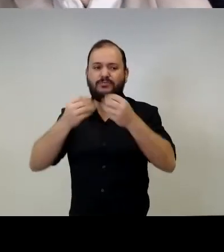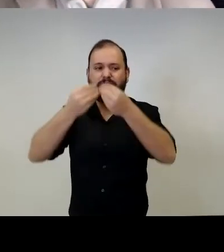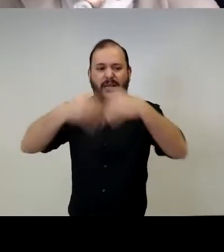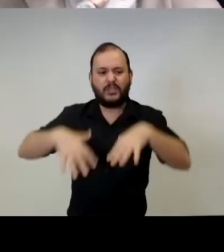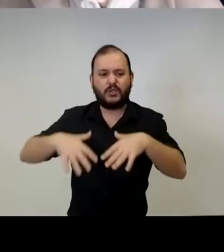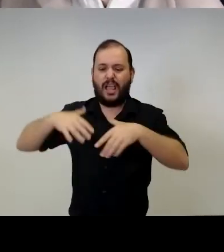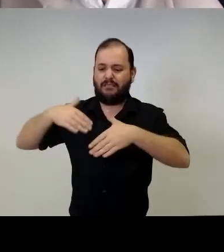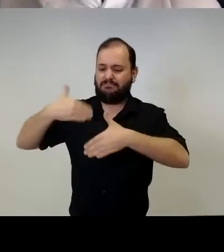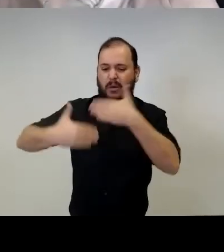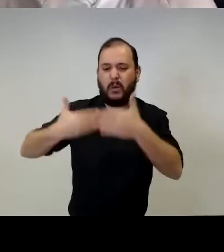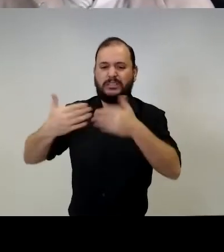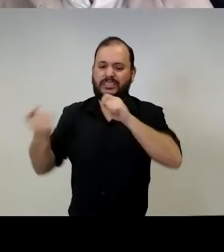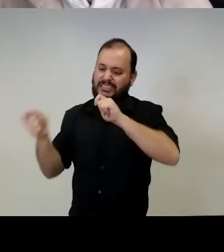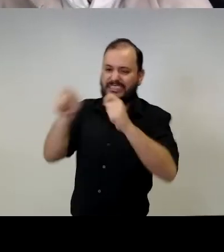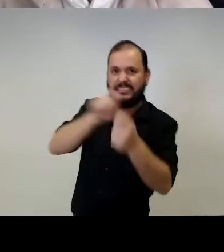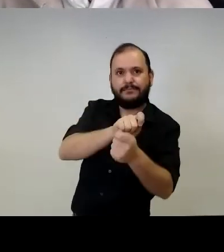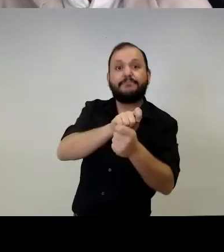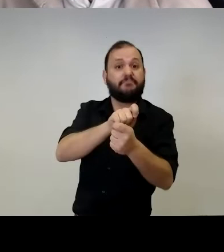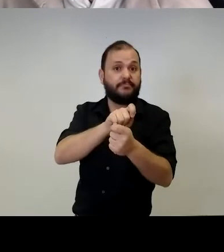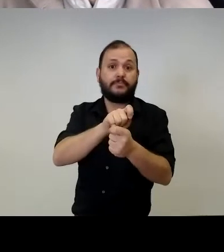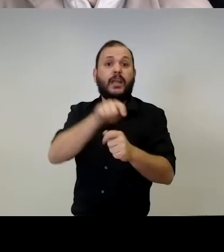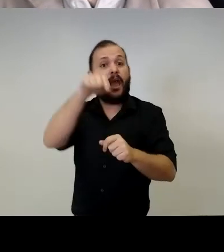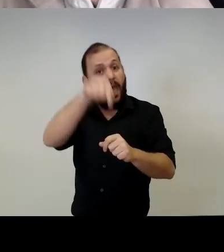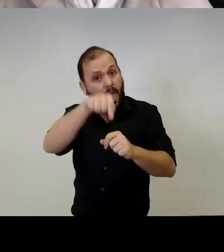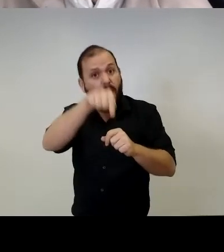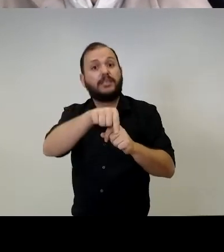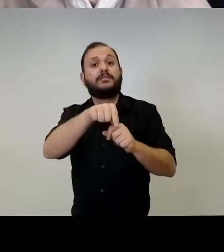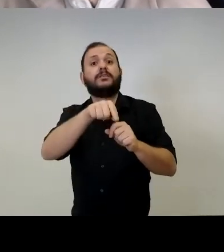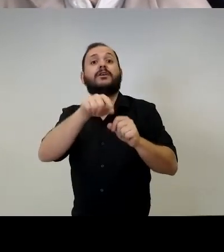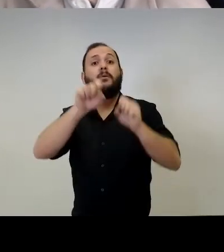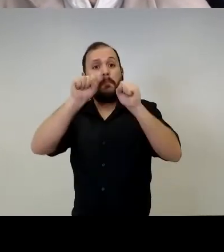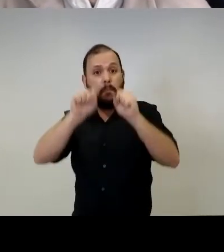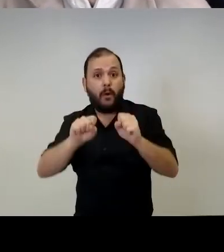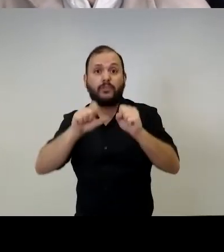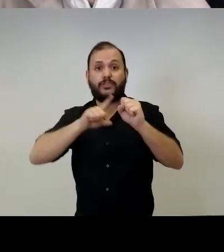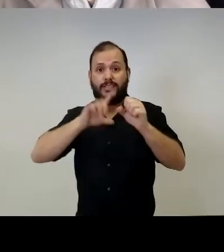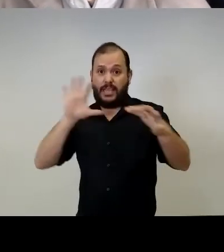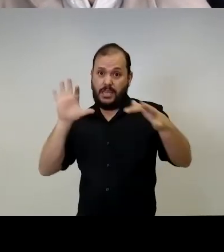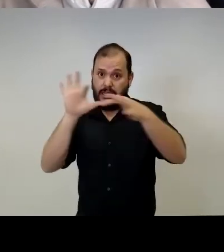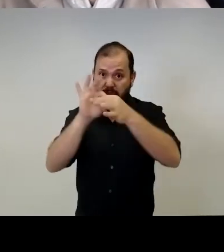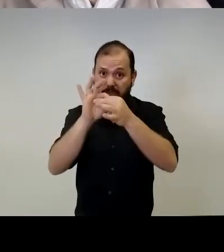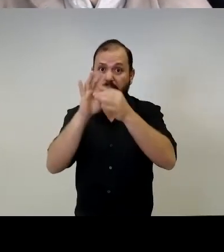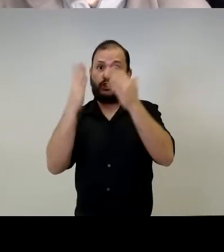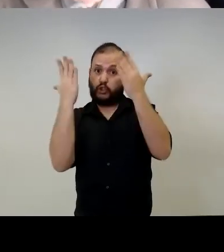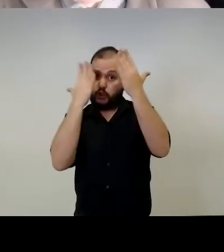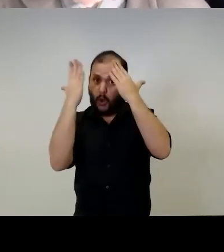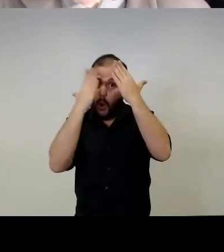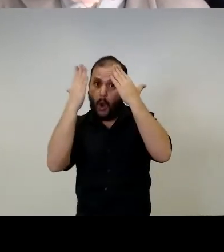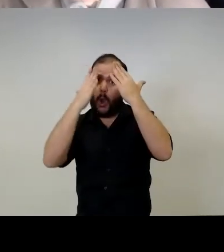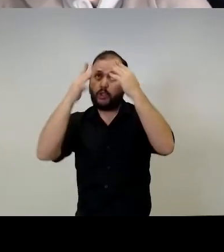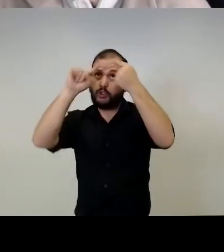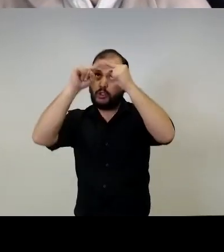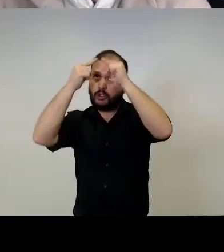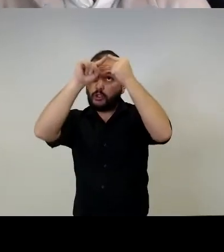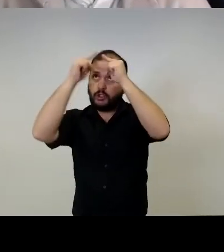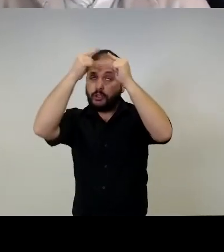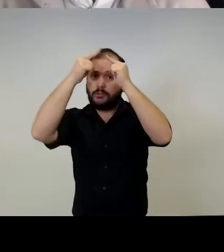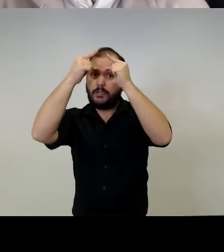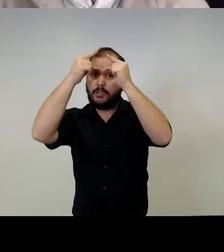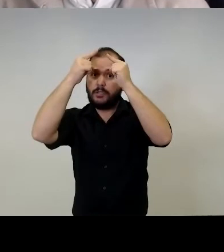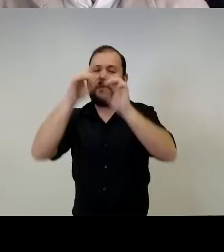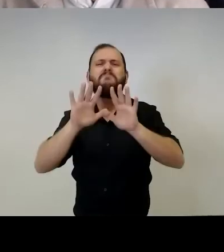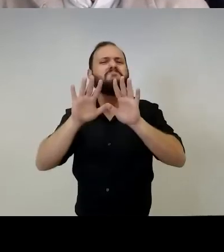of a theoretical psychological construct, but I'm not convinced. There is too